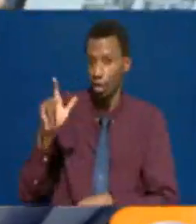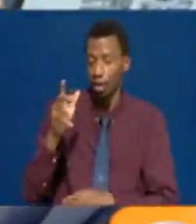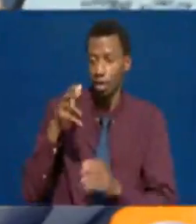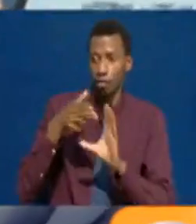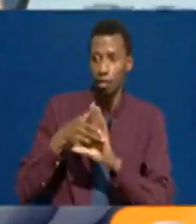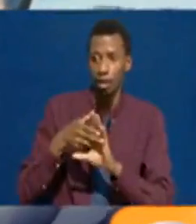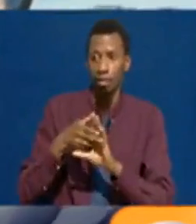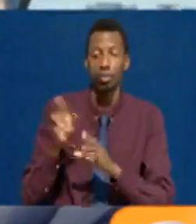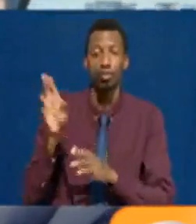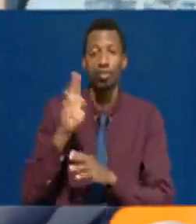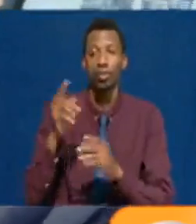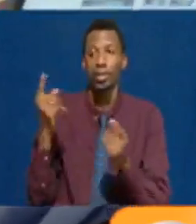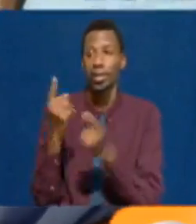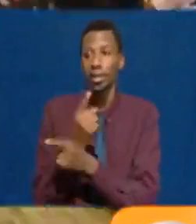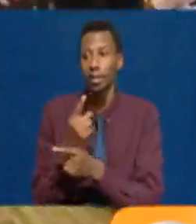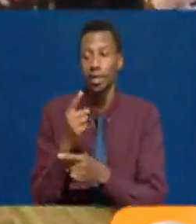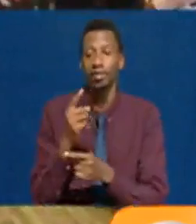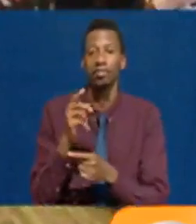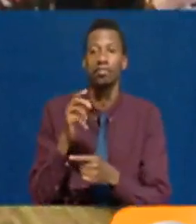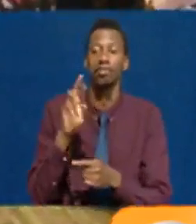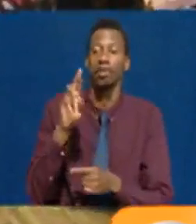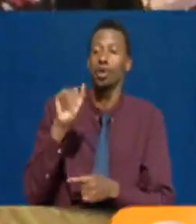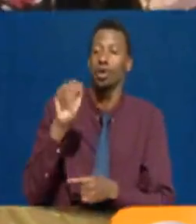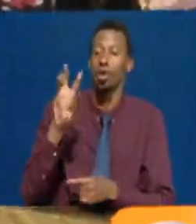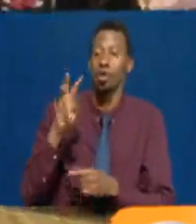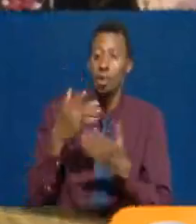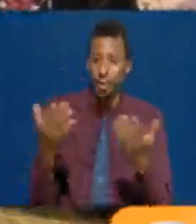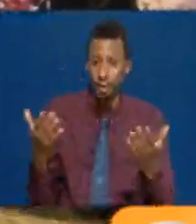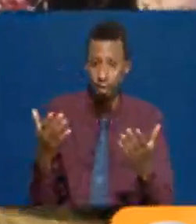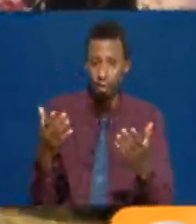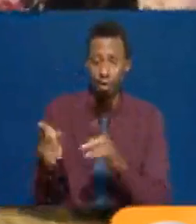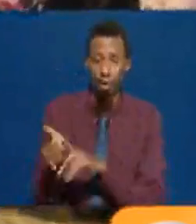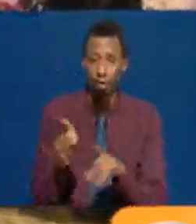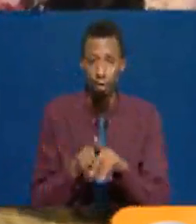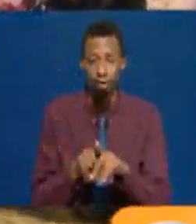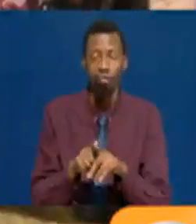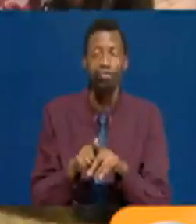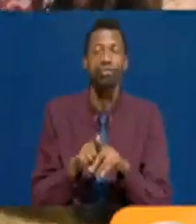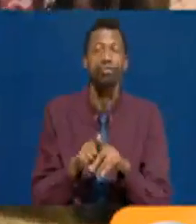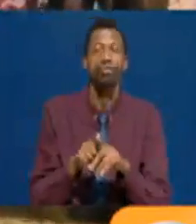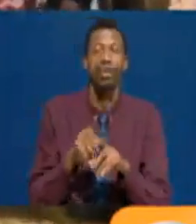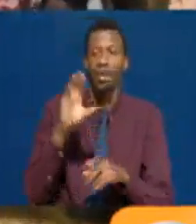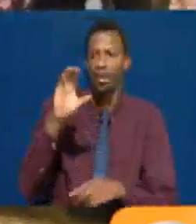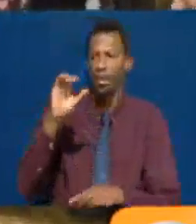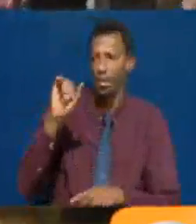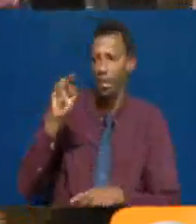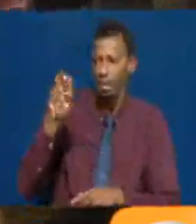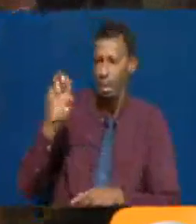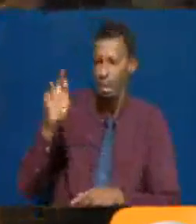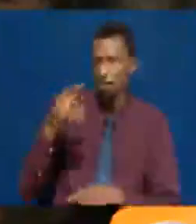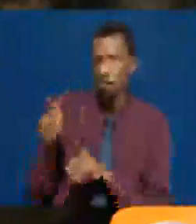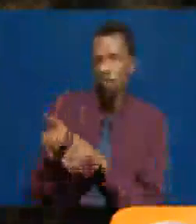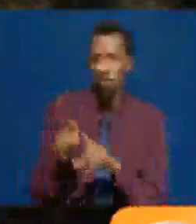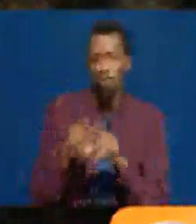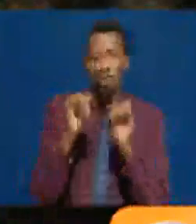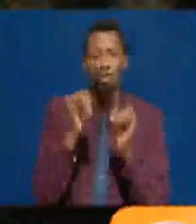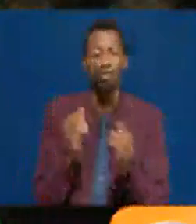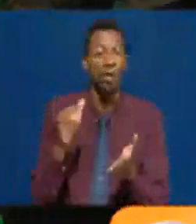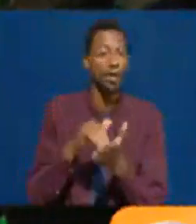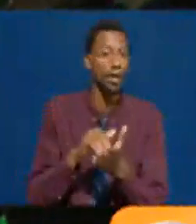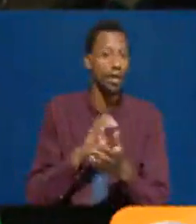raw materials to substitute clinker, as well as optimizing the cement manufacturing process by using renewable energy. Bamburi has embraced